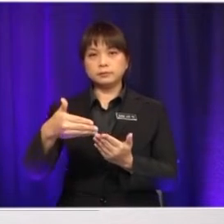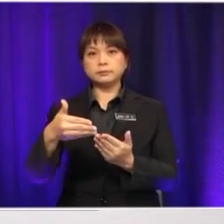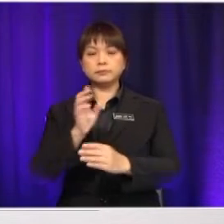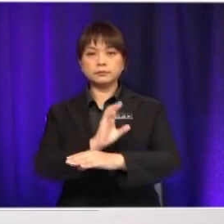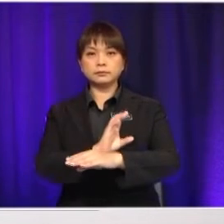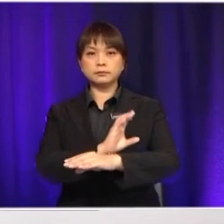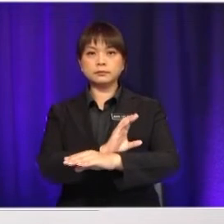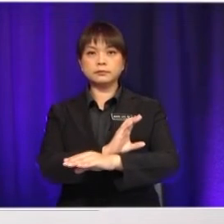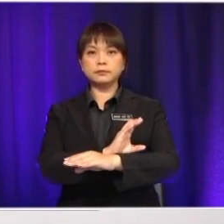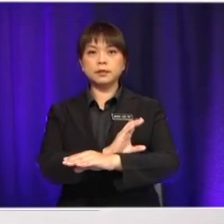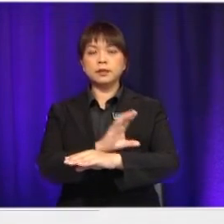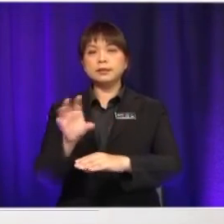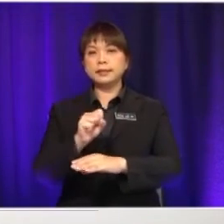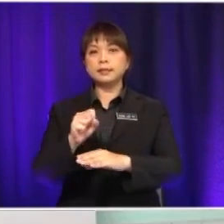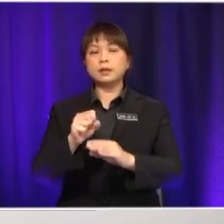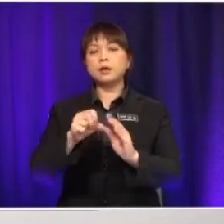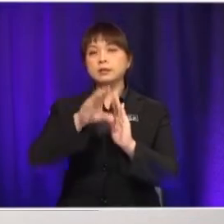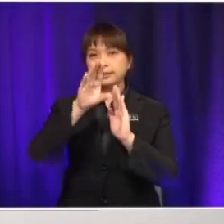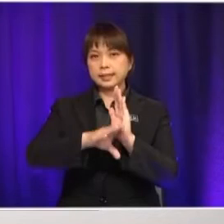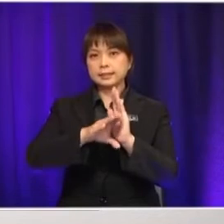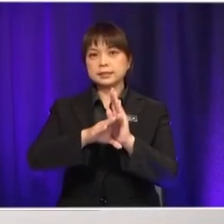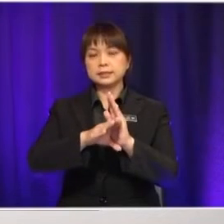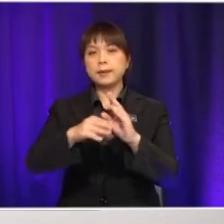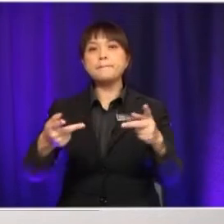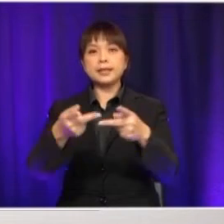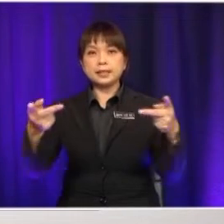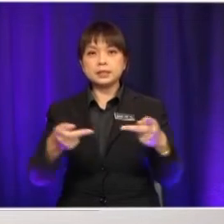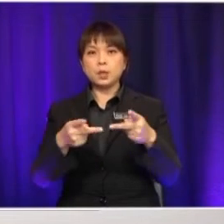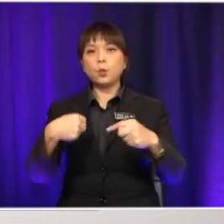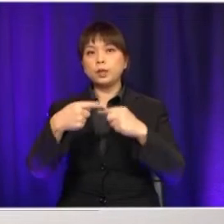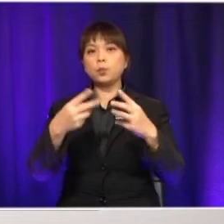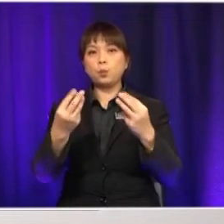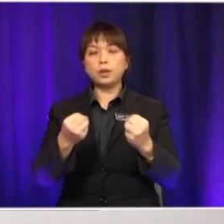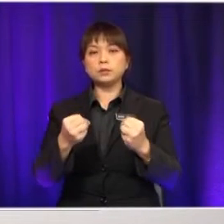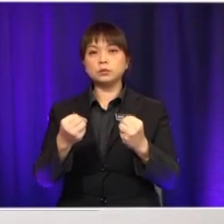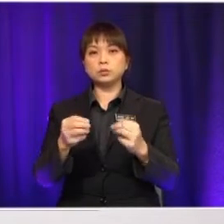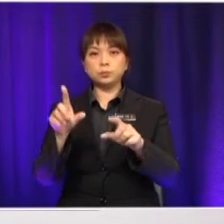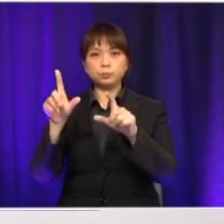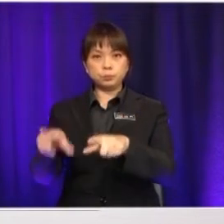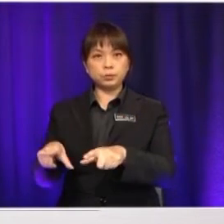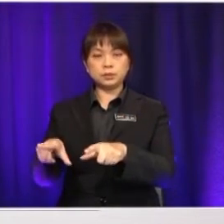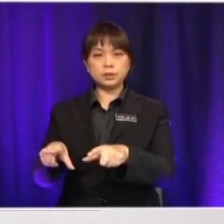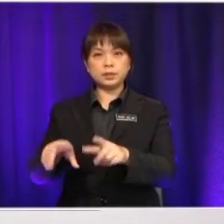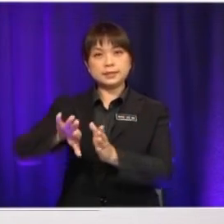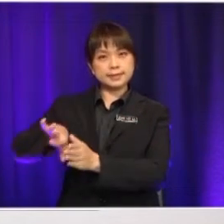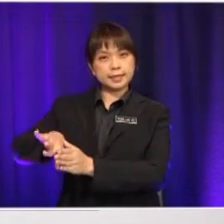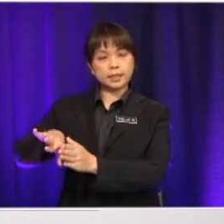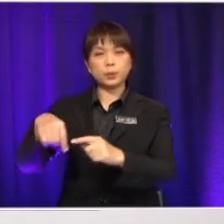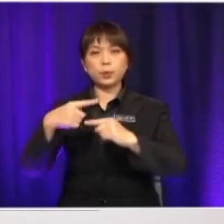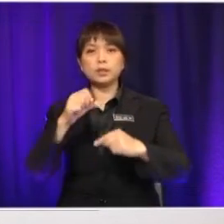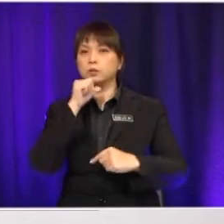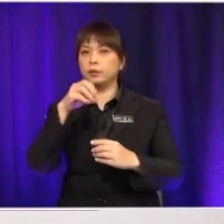take up less space and can be put aside when it is not used. In addition, it is convenient and